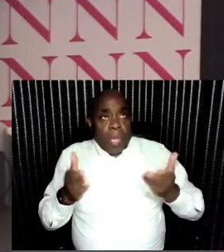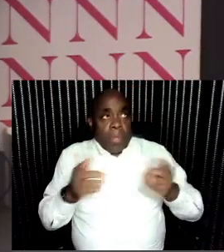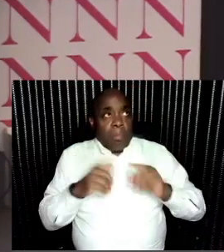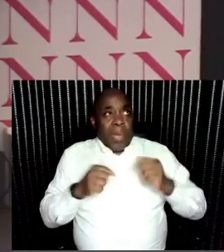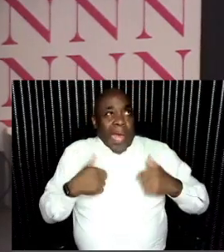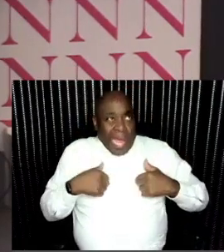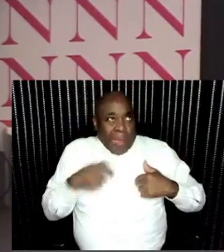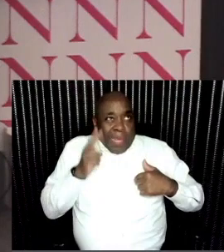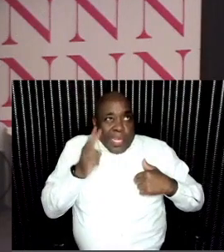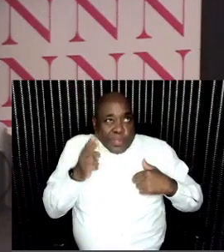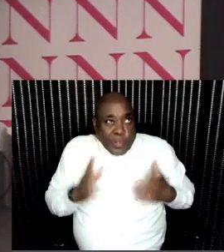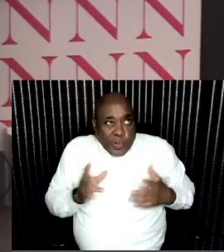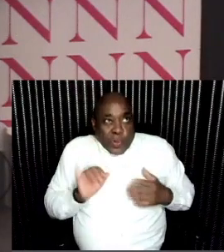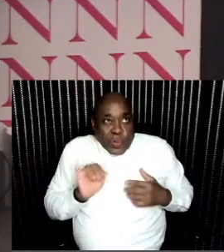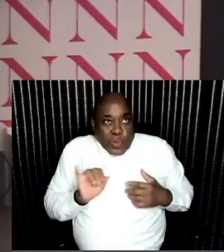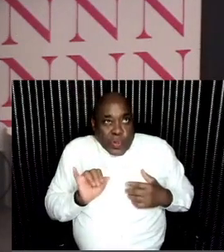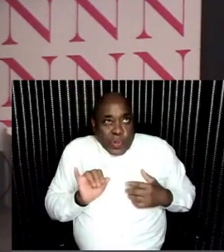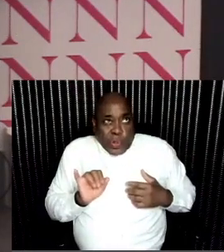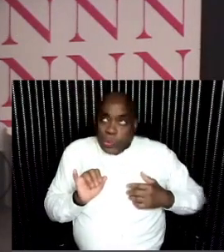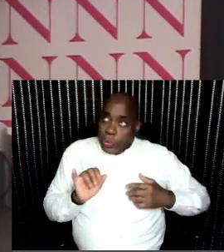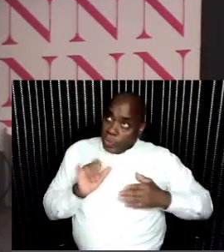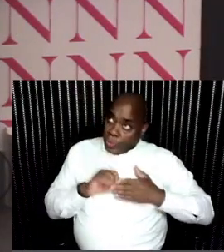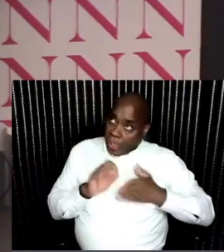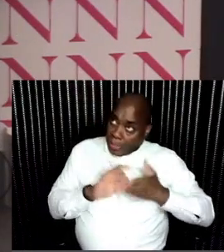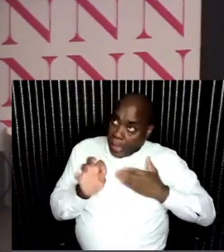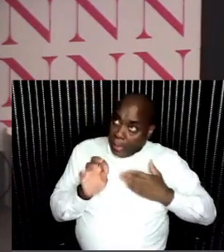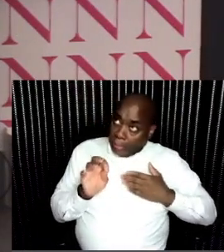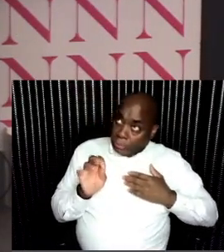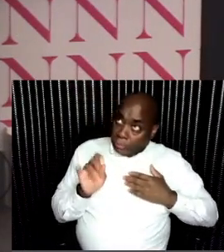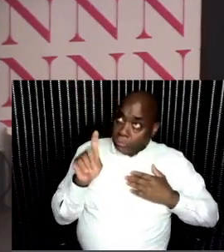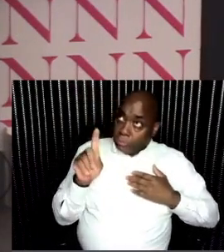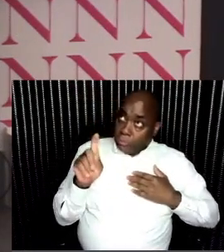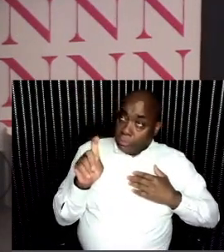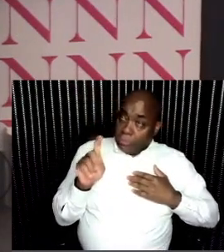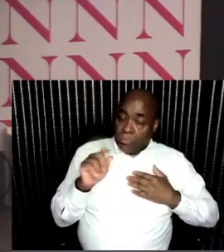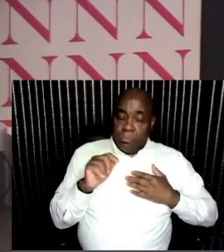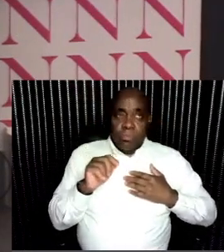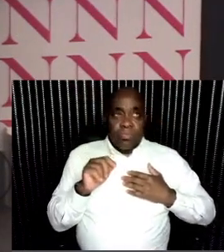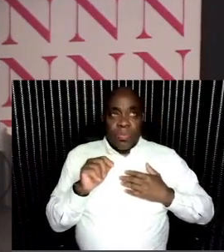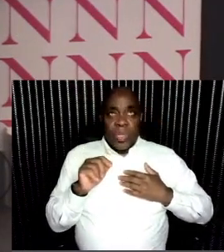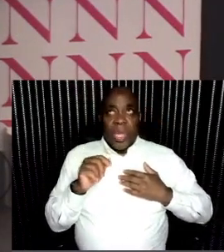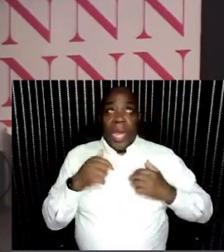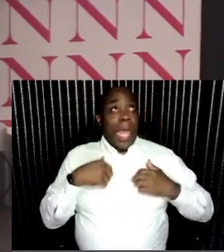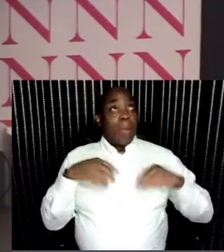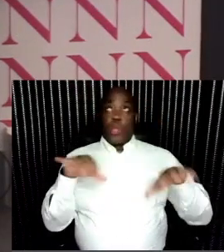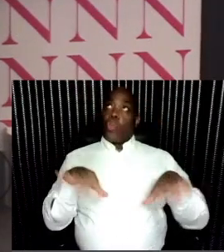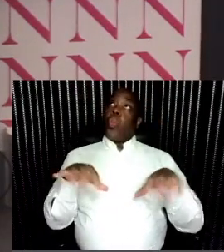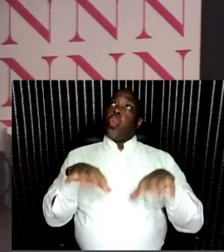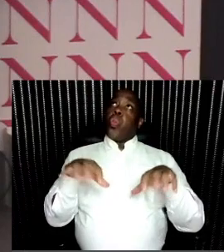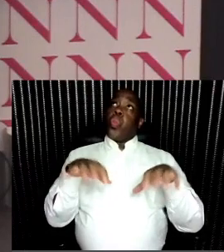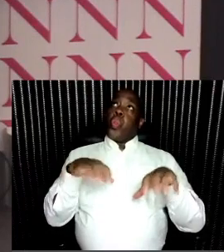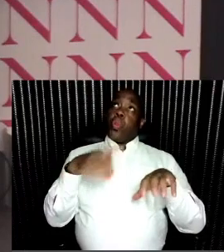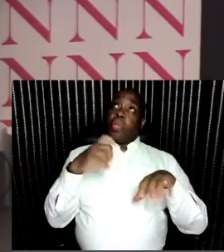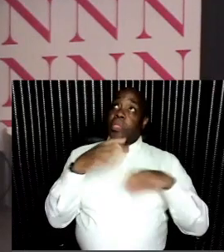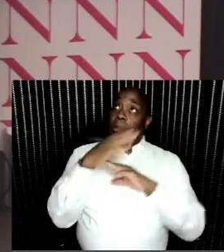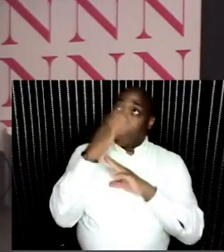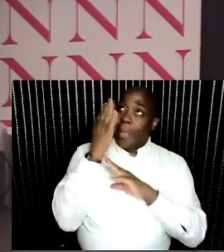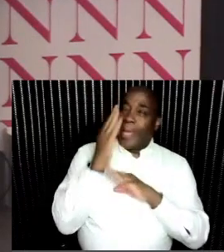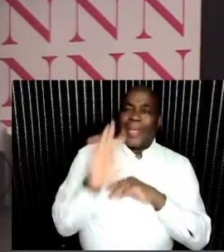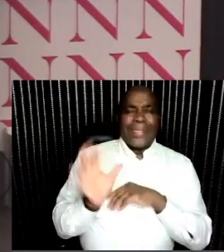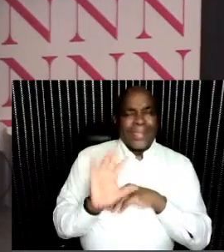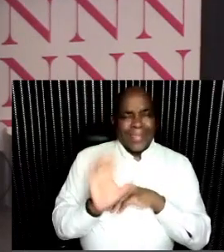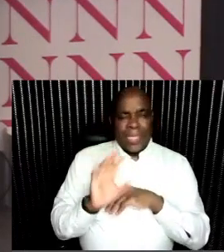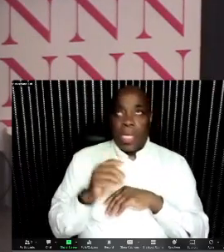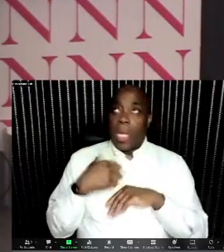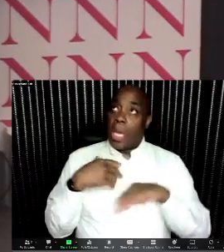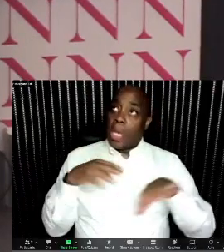so doesn't that count? Like, now I'm not just doing it because I'm Black. Like that, no, that's not,